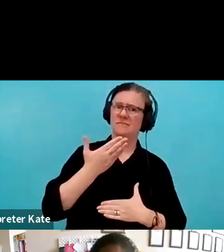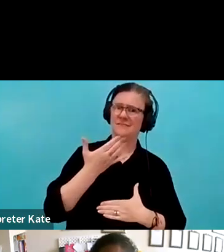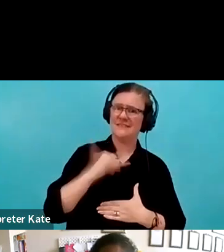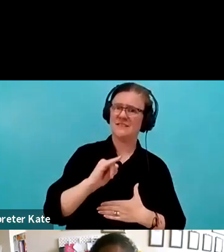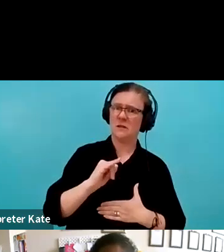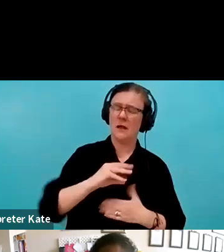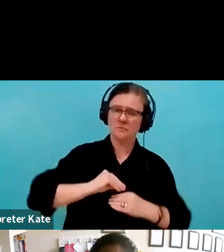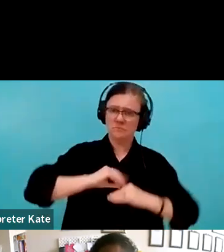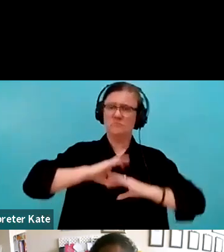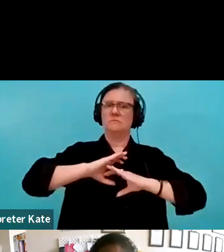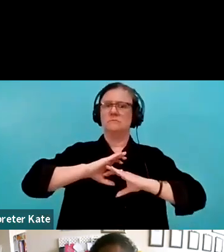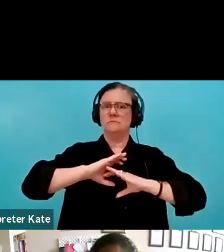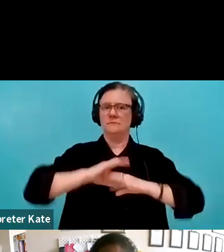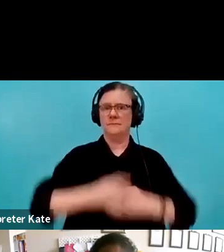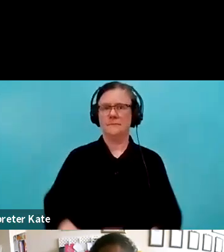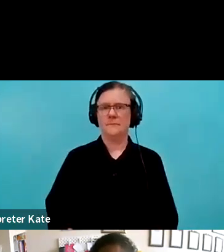uplifting.